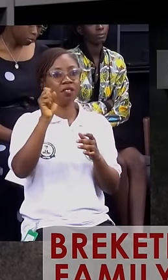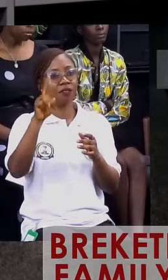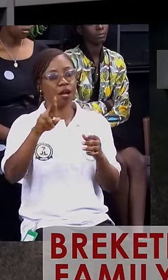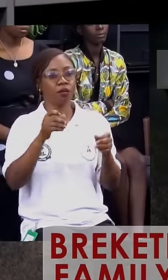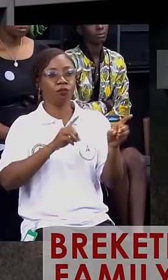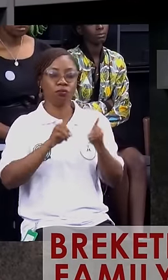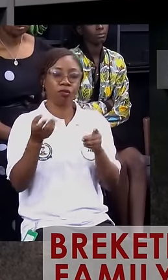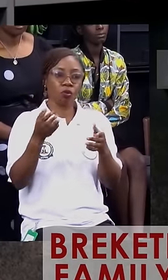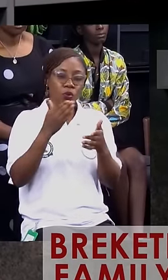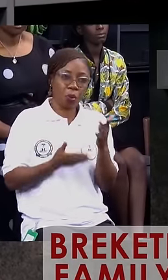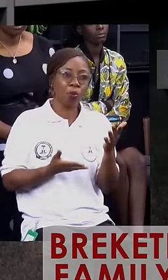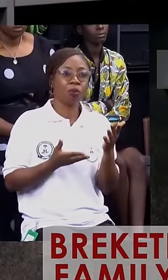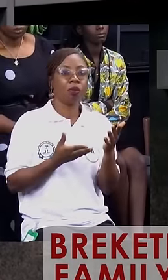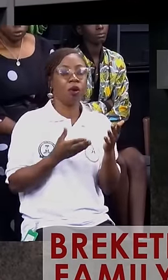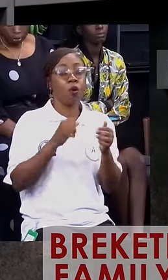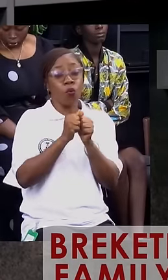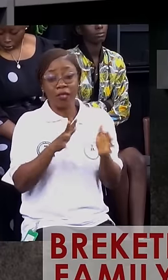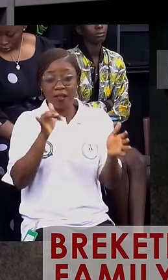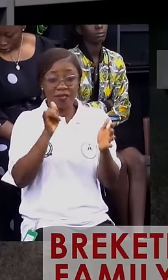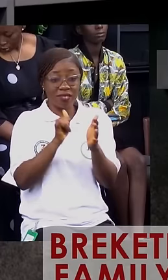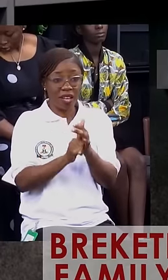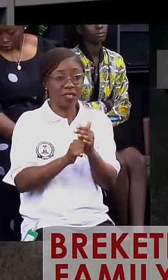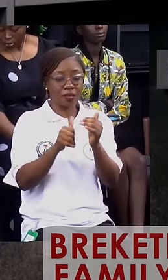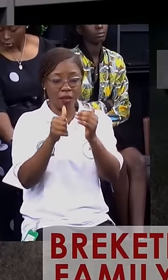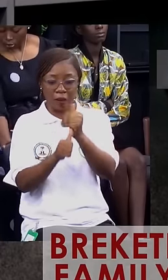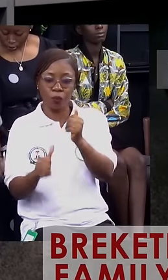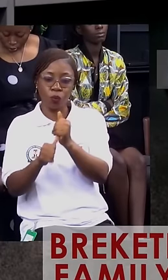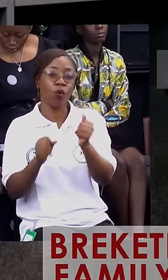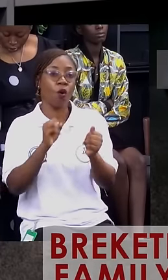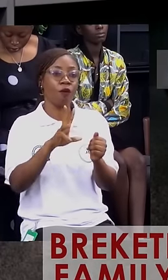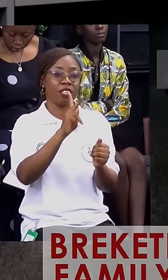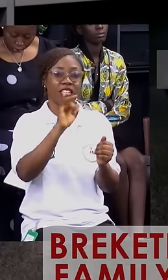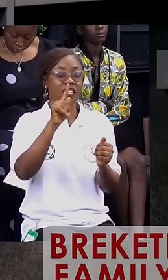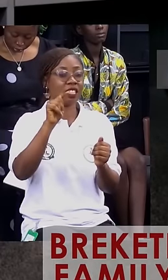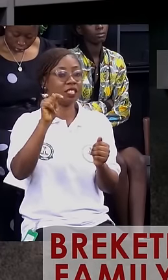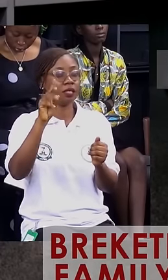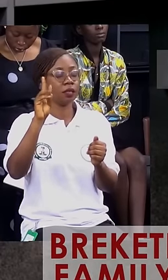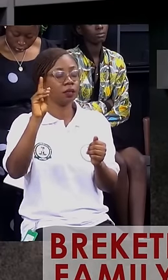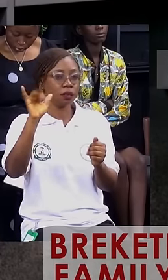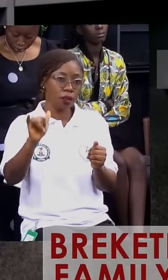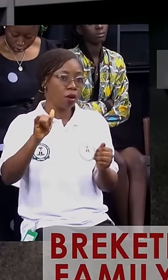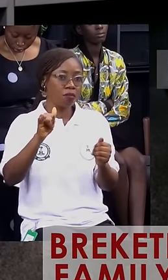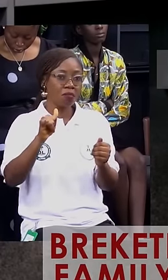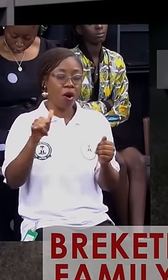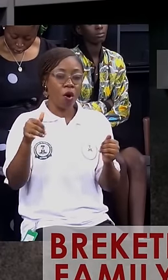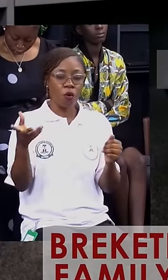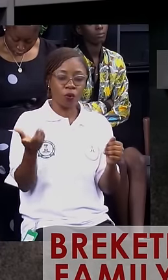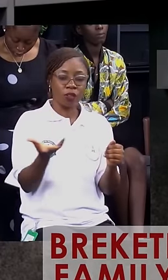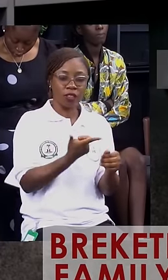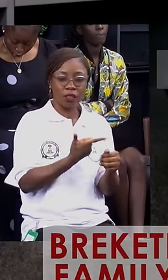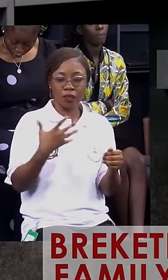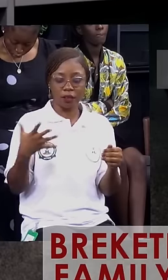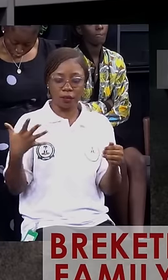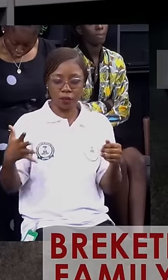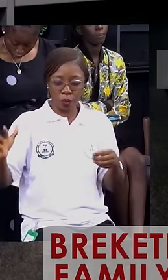excretion. Without those excretory function of the kidney, all those things accumulate in the body and they poison the